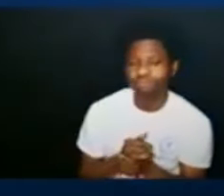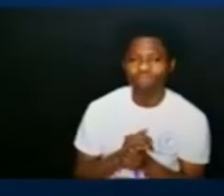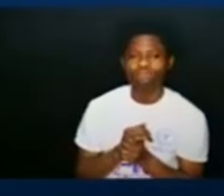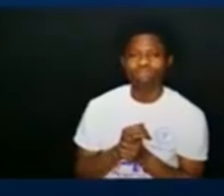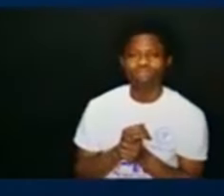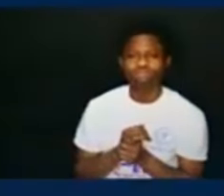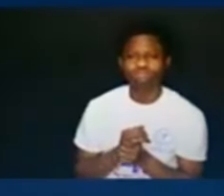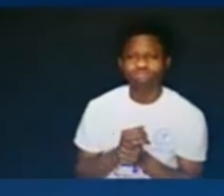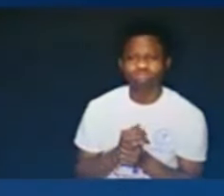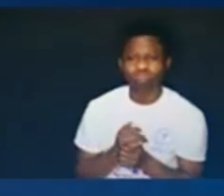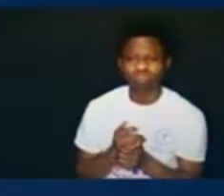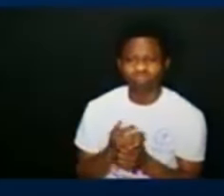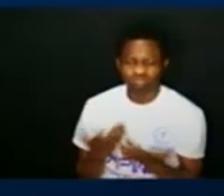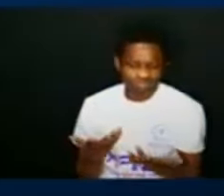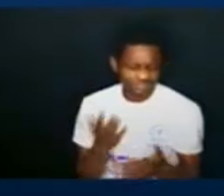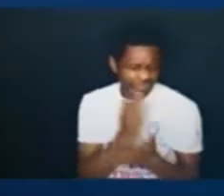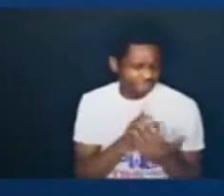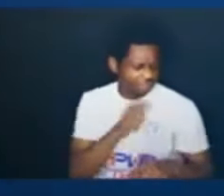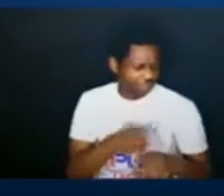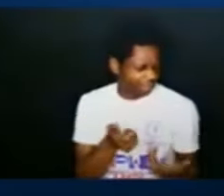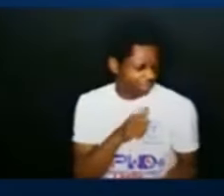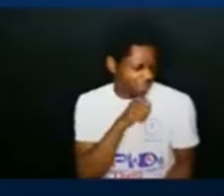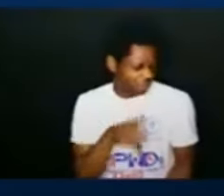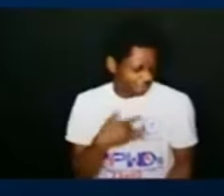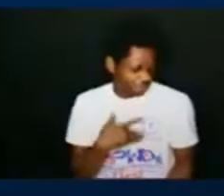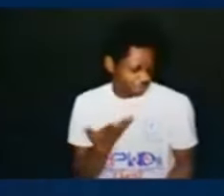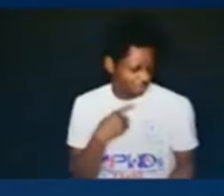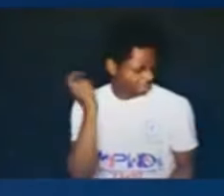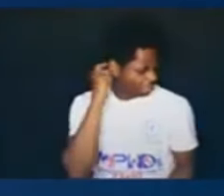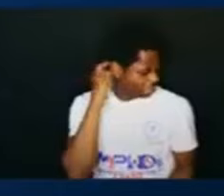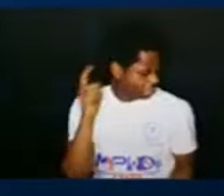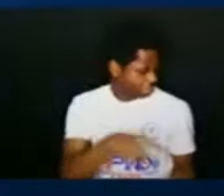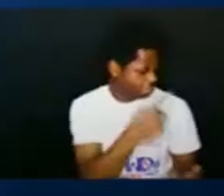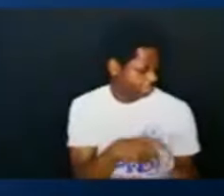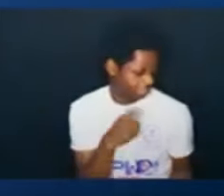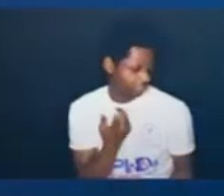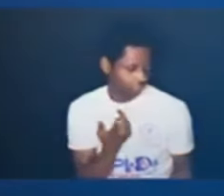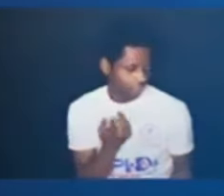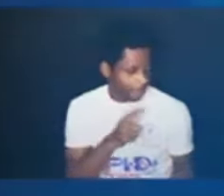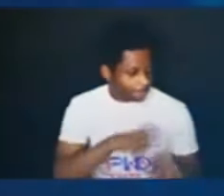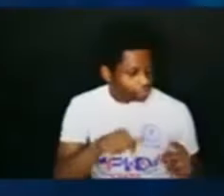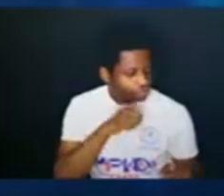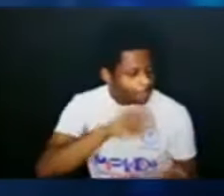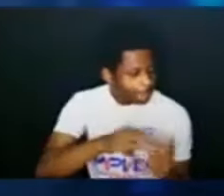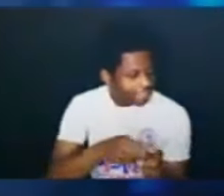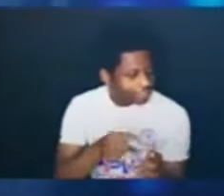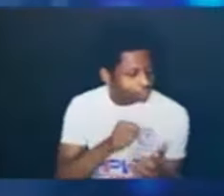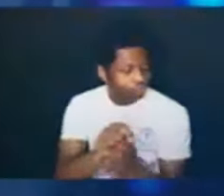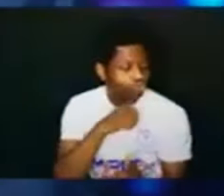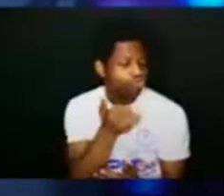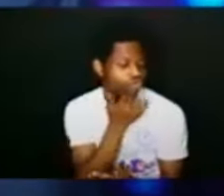so sometimes you may not feel that your conscience is condemning you, but it does not mean that you are not at fault. There are